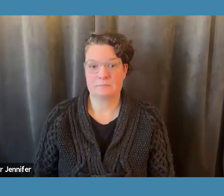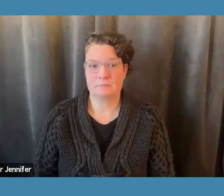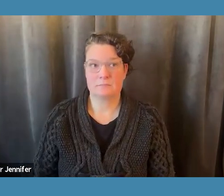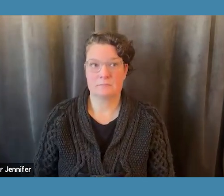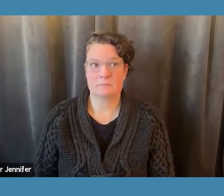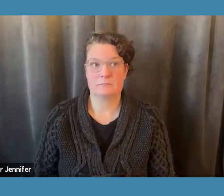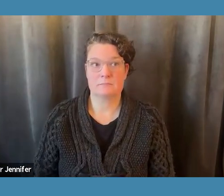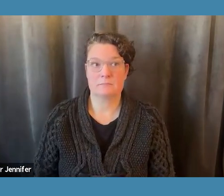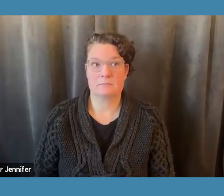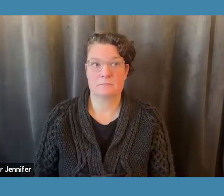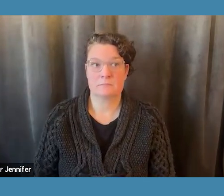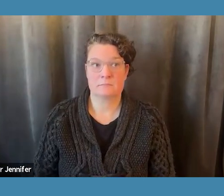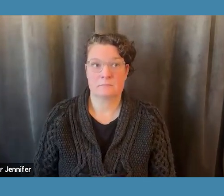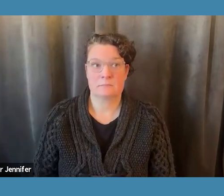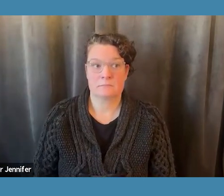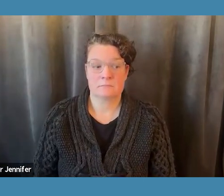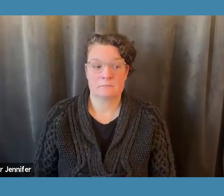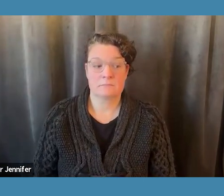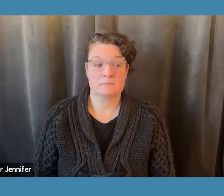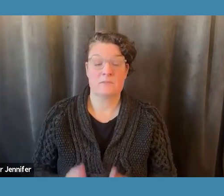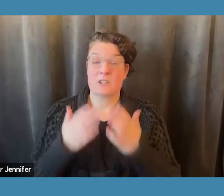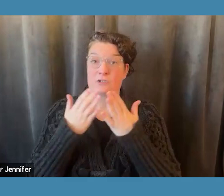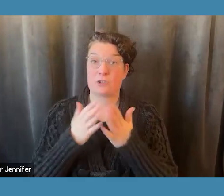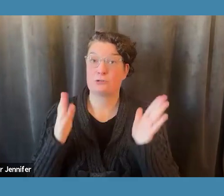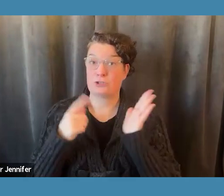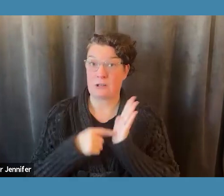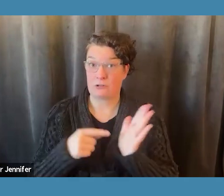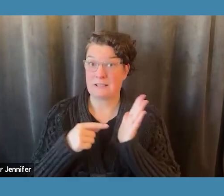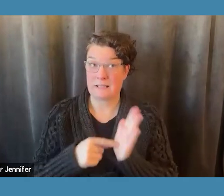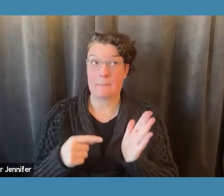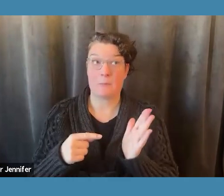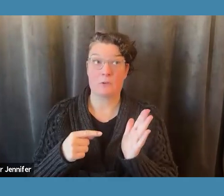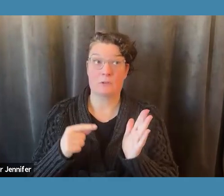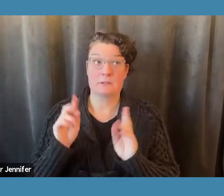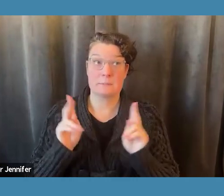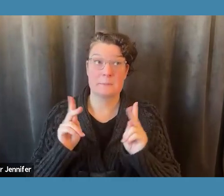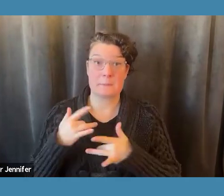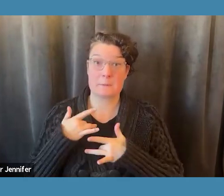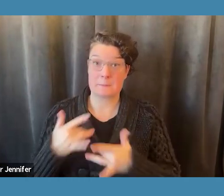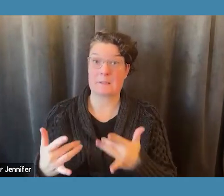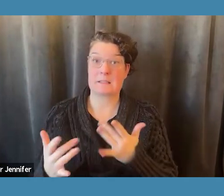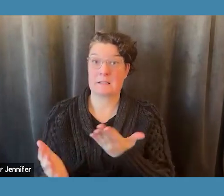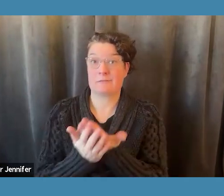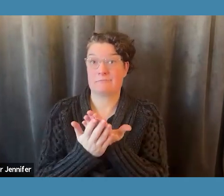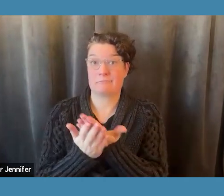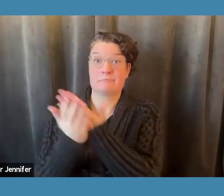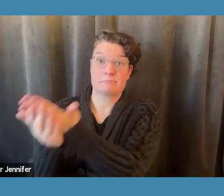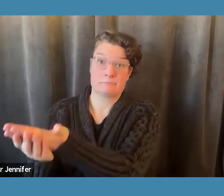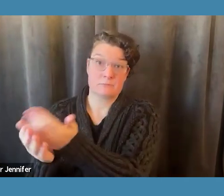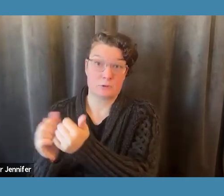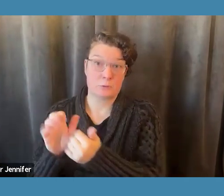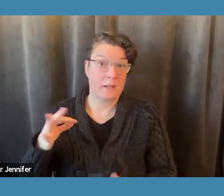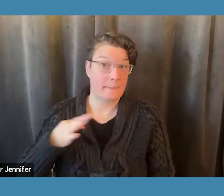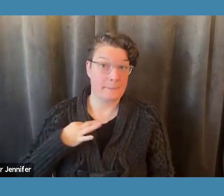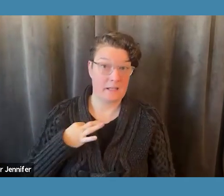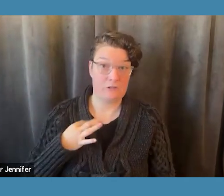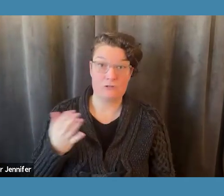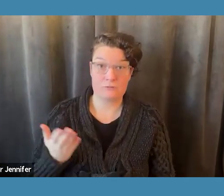Some general examples of the types of documents people are generally attaching to their applications